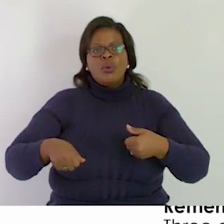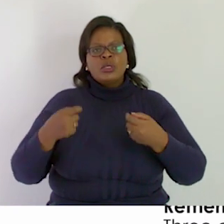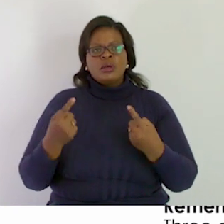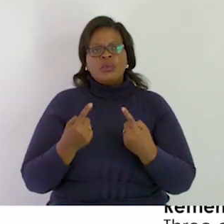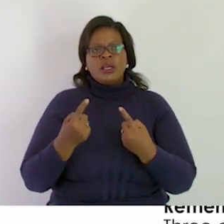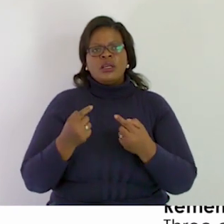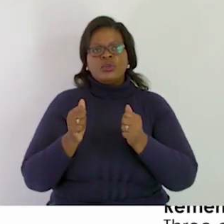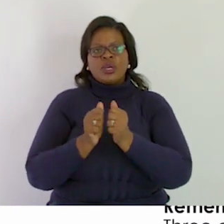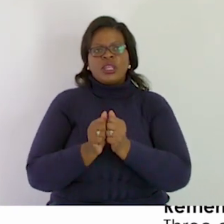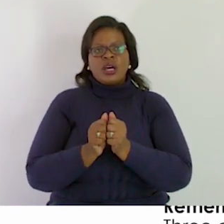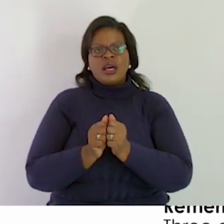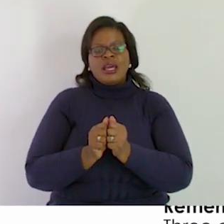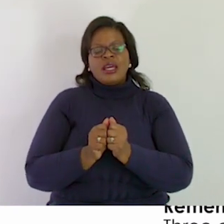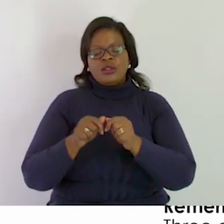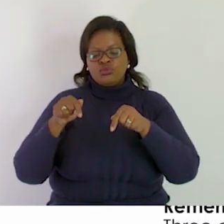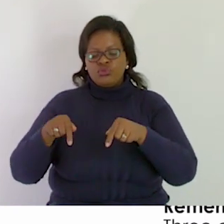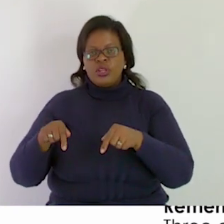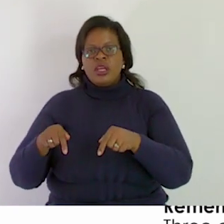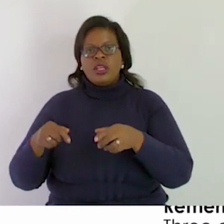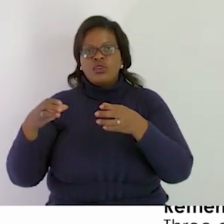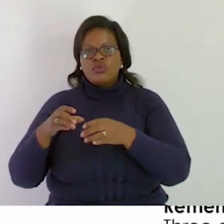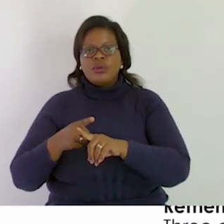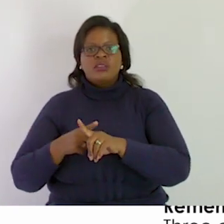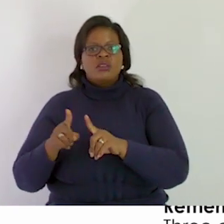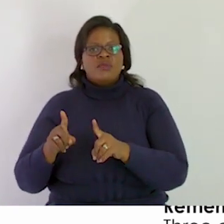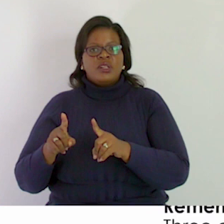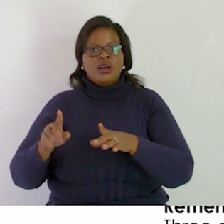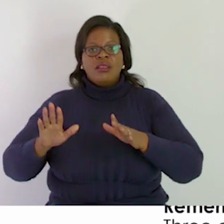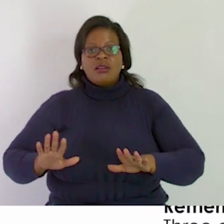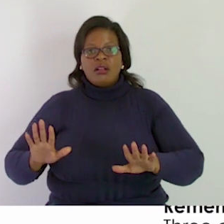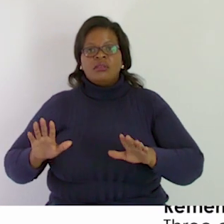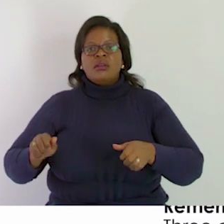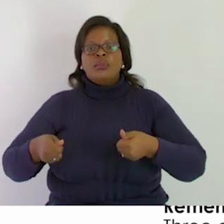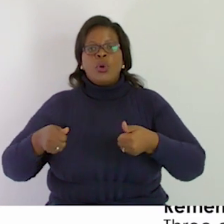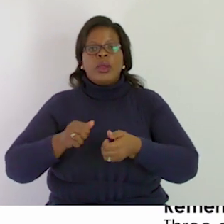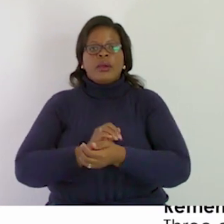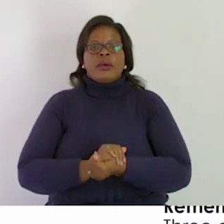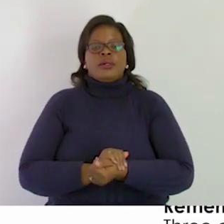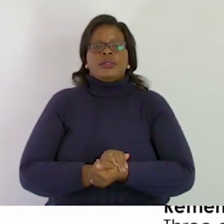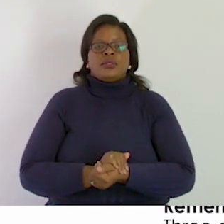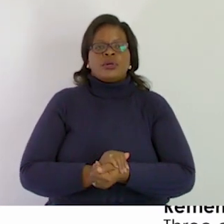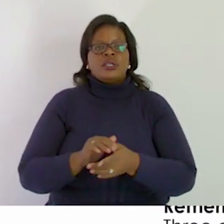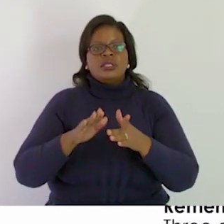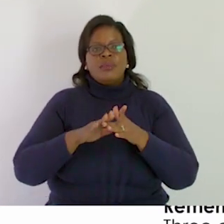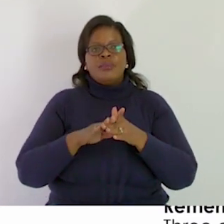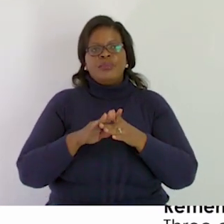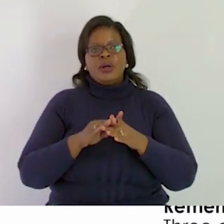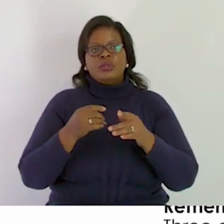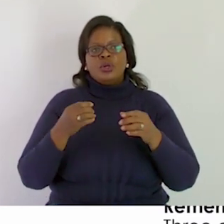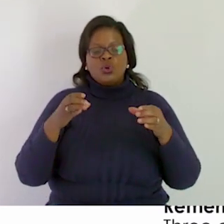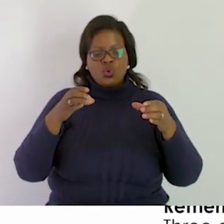that today the grouping is different. So it has to do with groupings. And the reason for associative